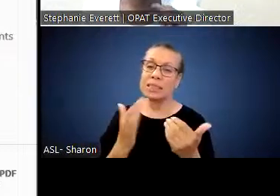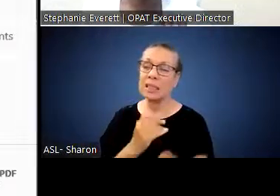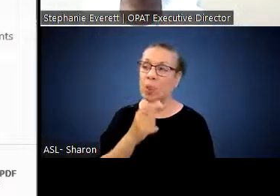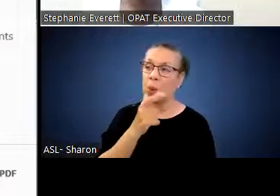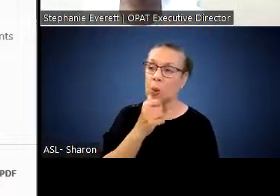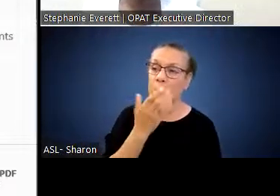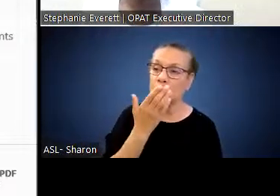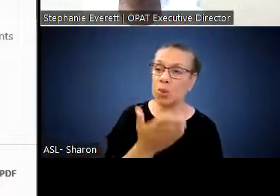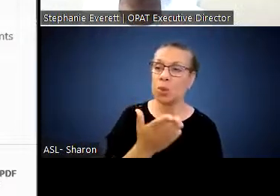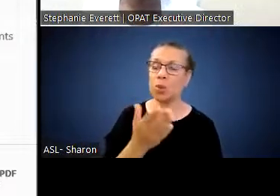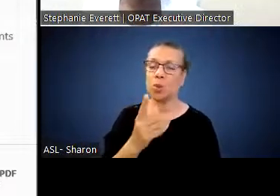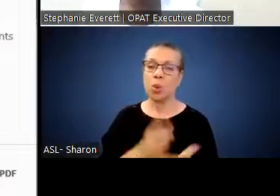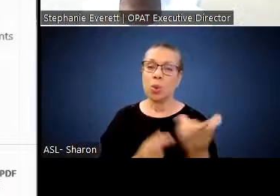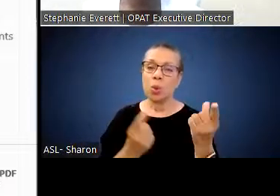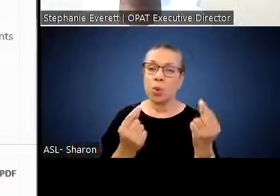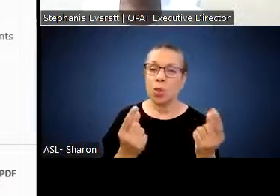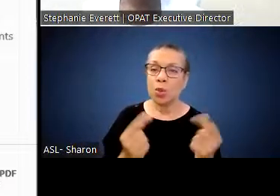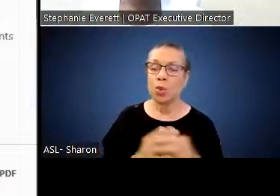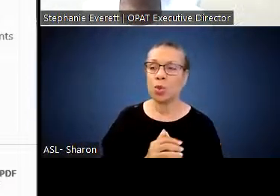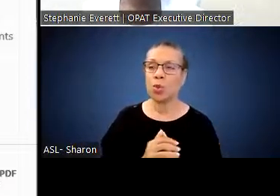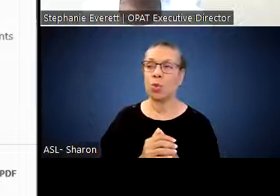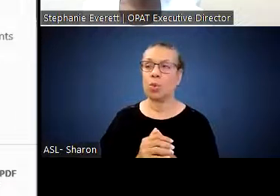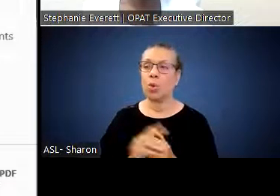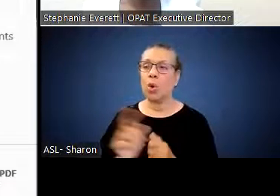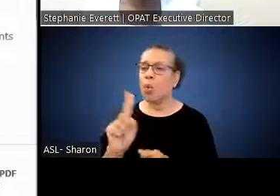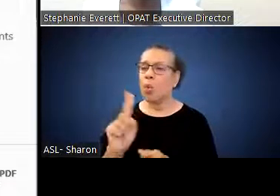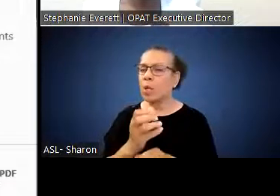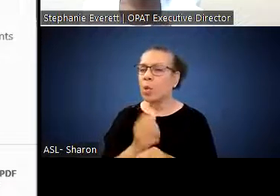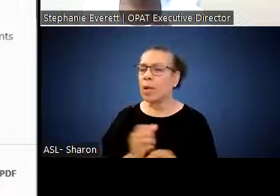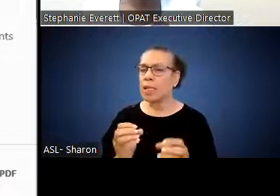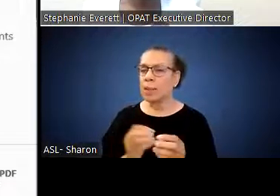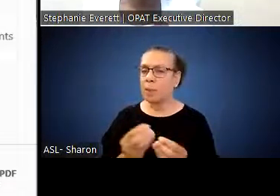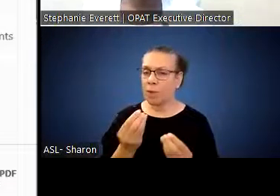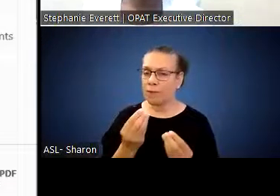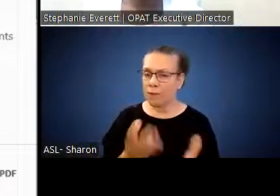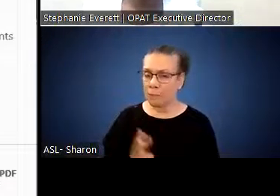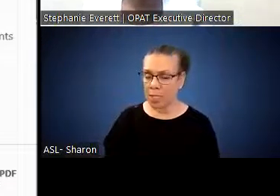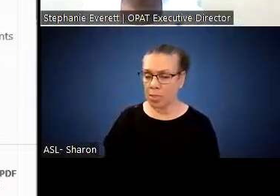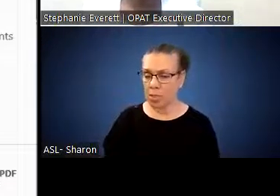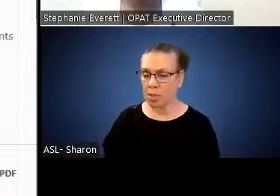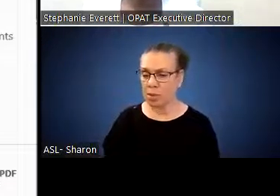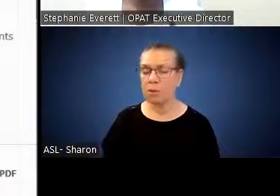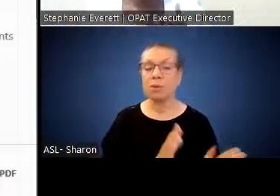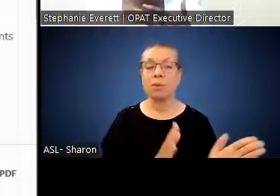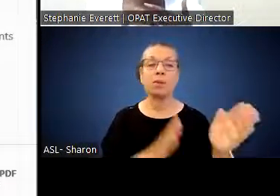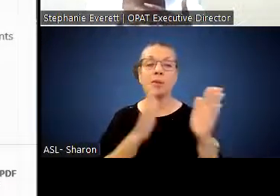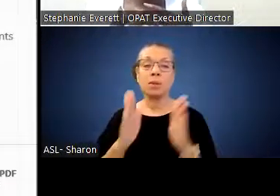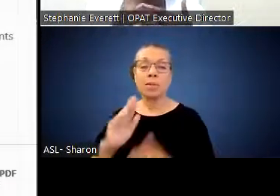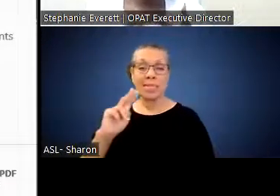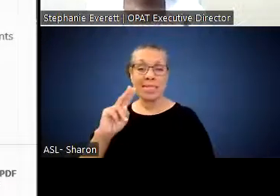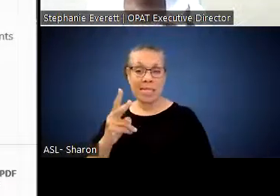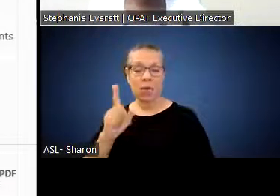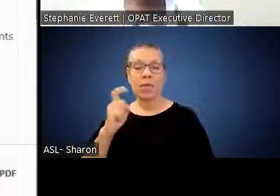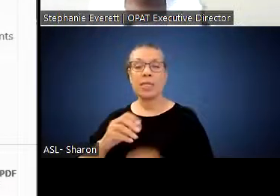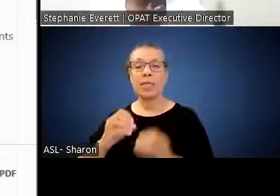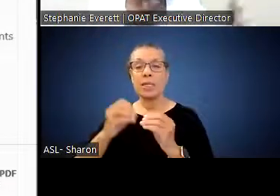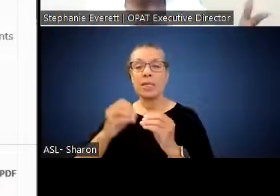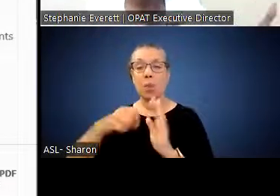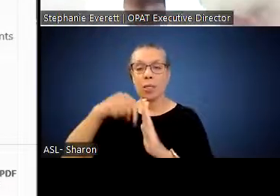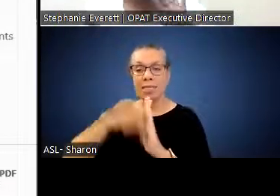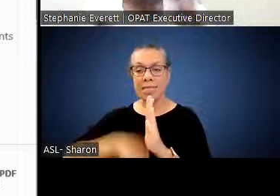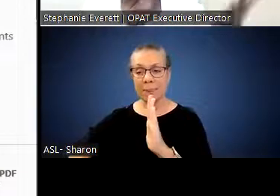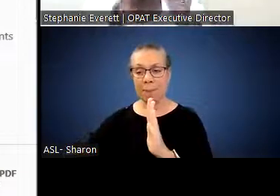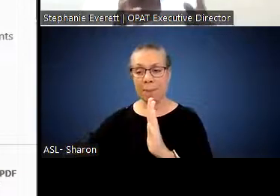do you do? And how do I get more information? We need to do a more in-depth one that we can have more, that's more